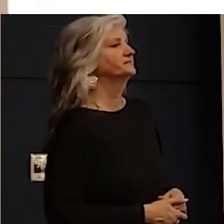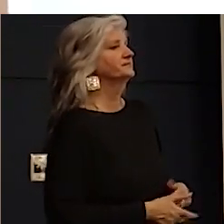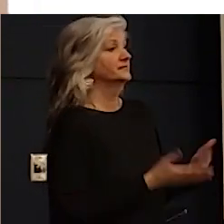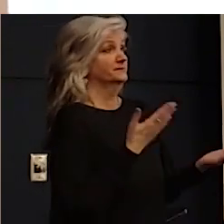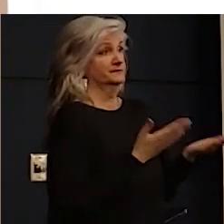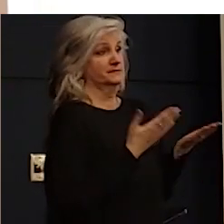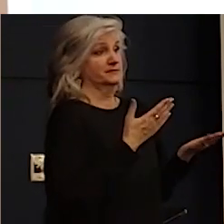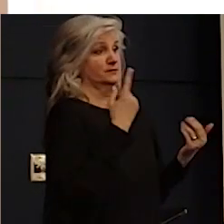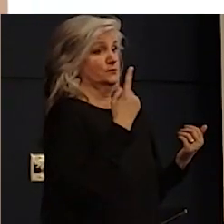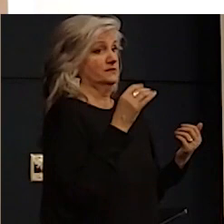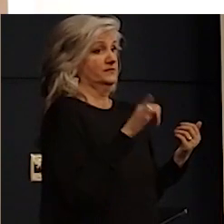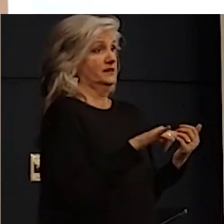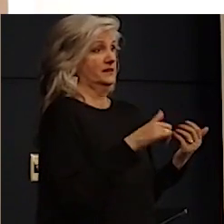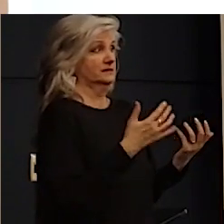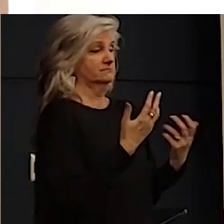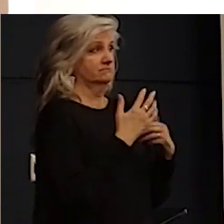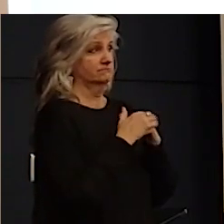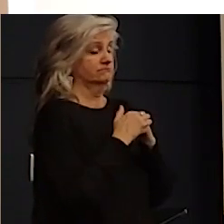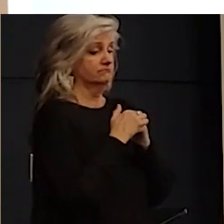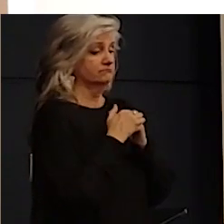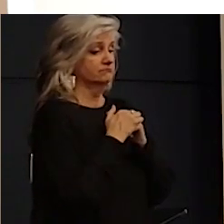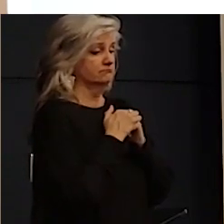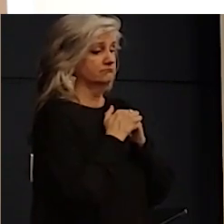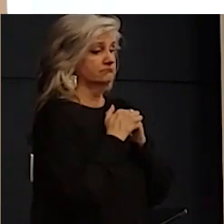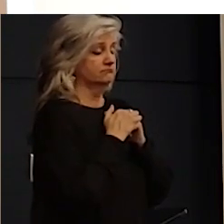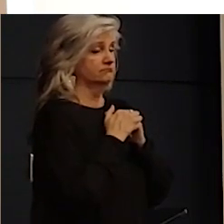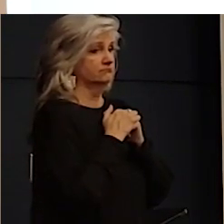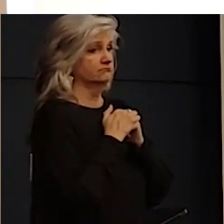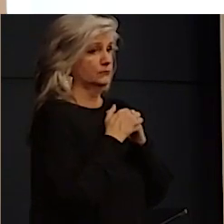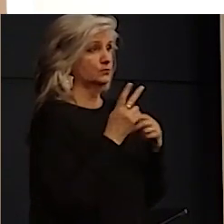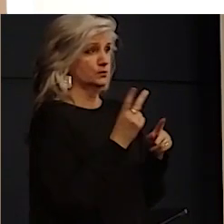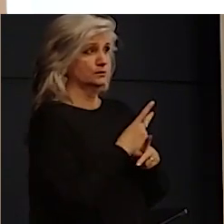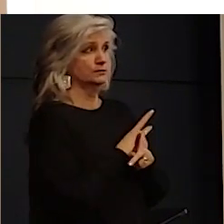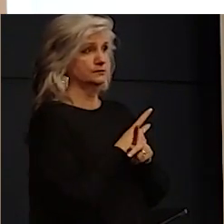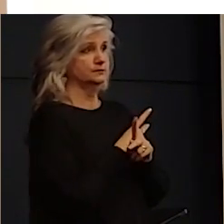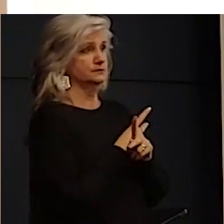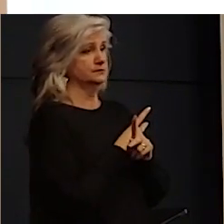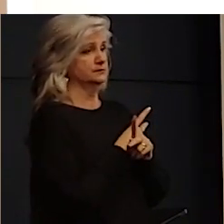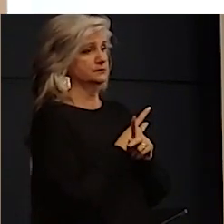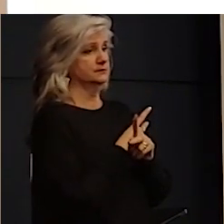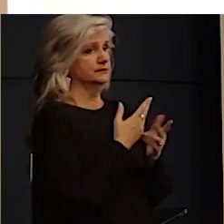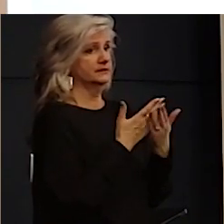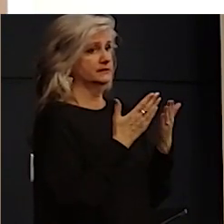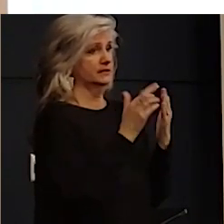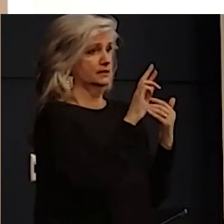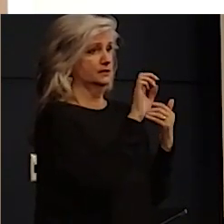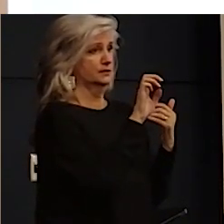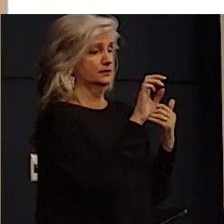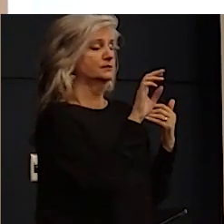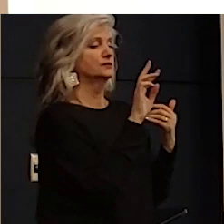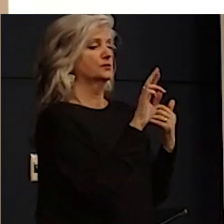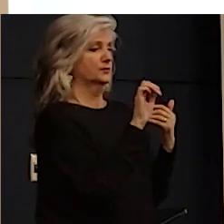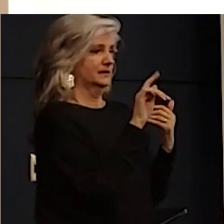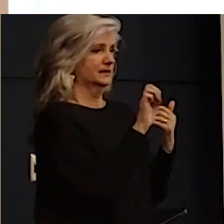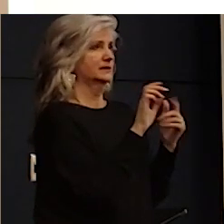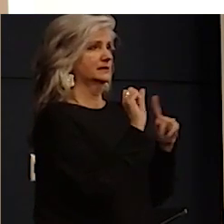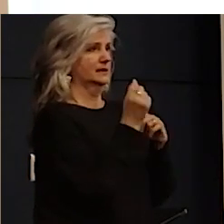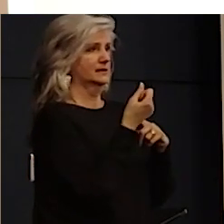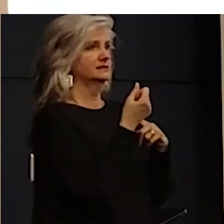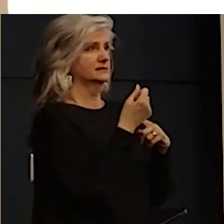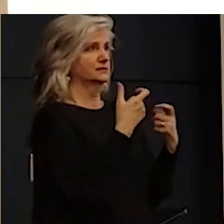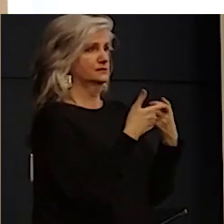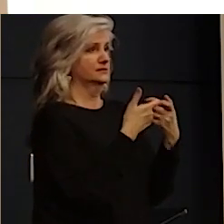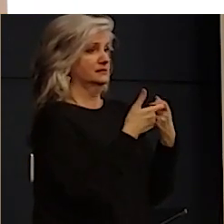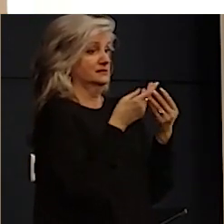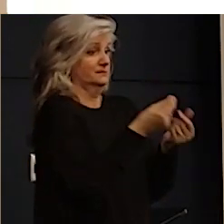Perhaps one of the darkest aspects of a rate case is our utilities spend